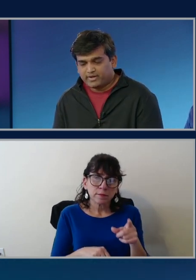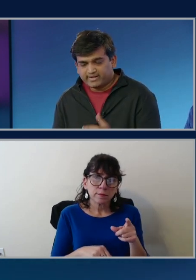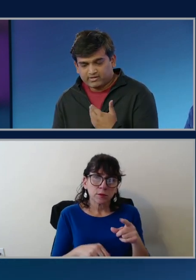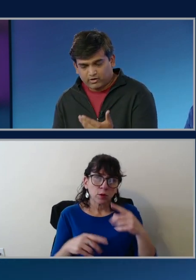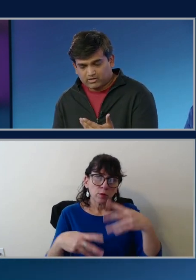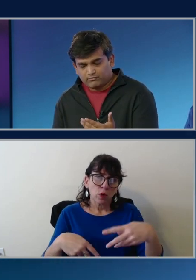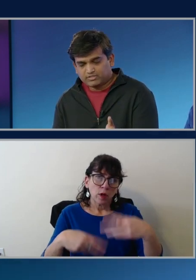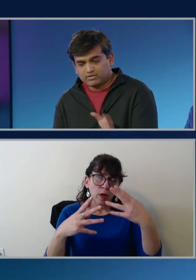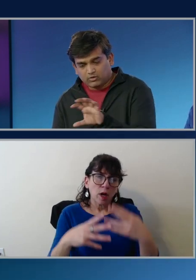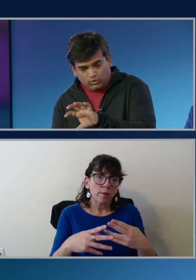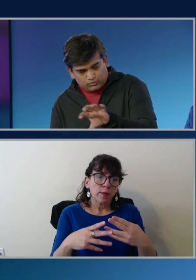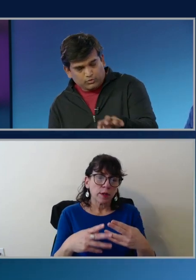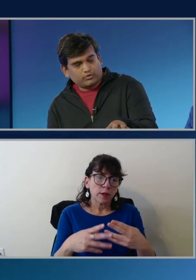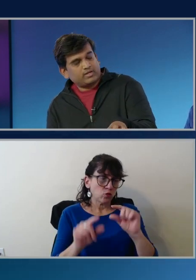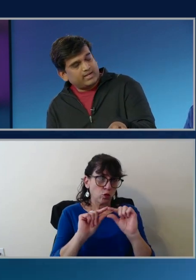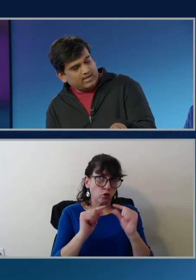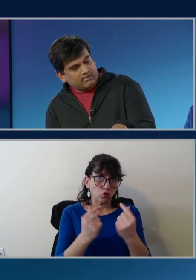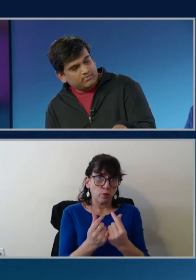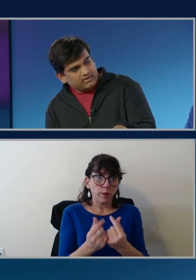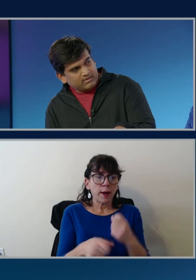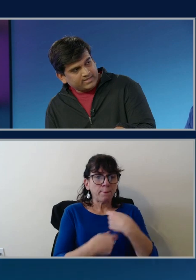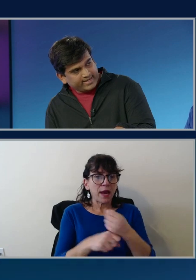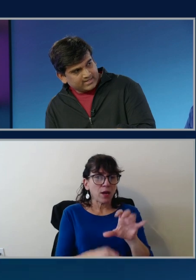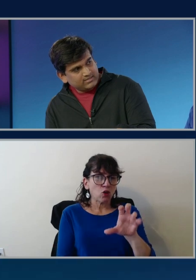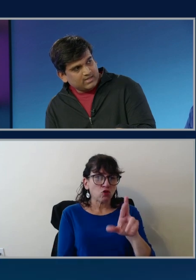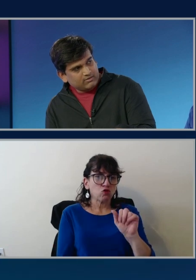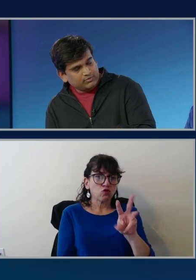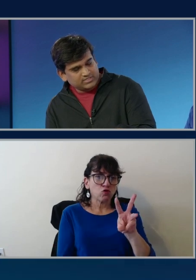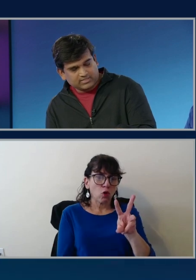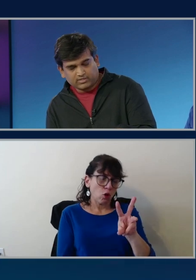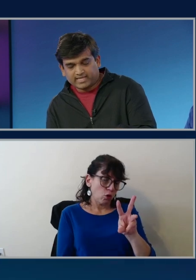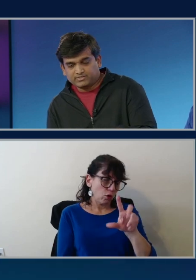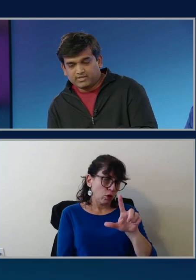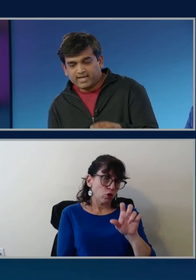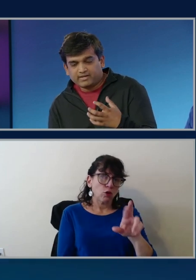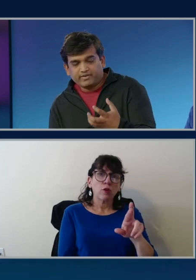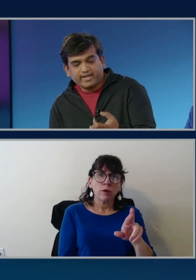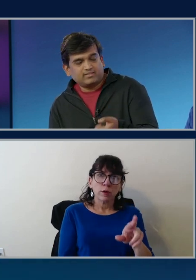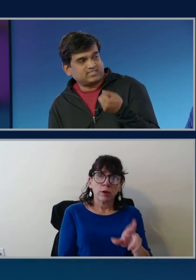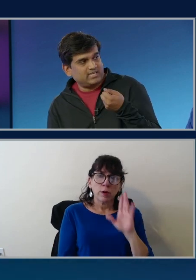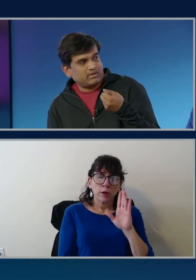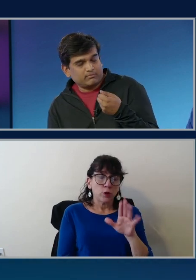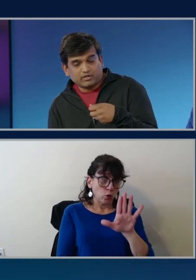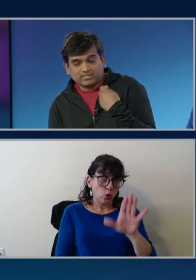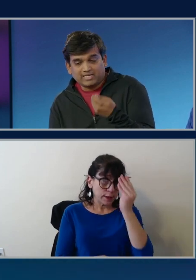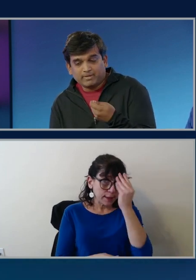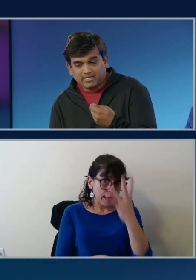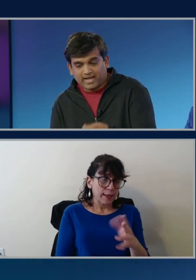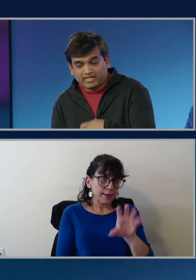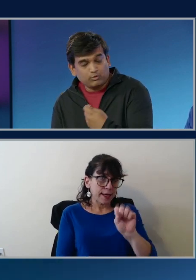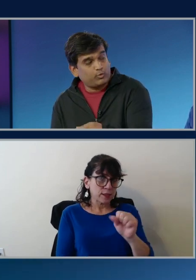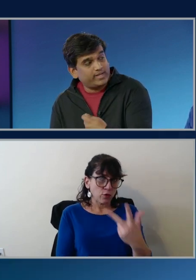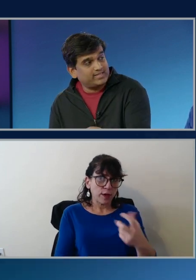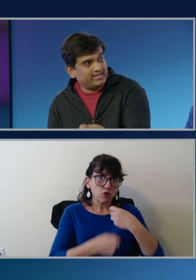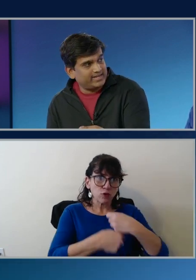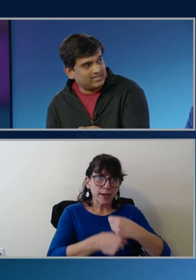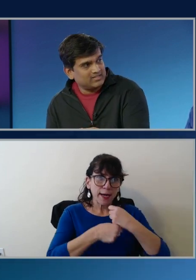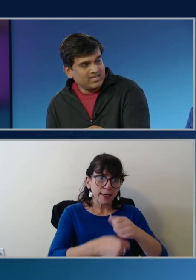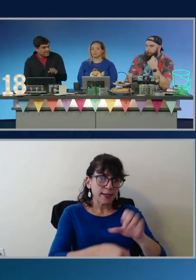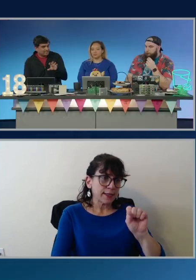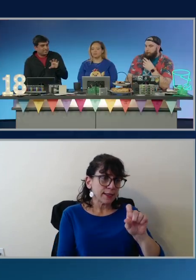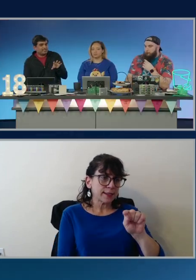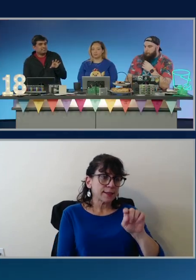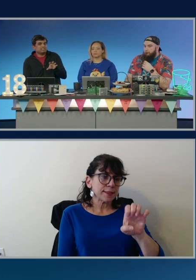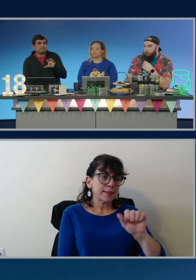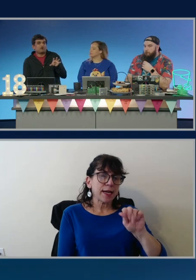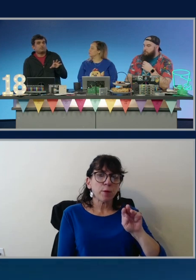and create a crawler which will go to your data, which is in S3, and create the schema. Because ultimately, I need to query that data.